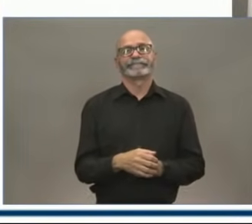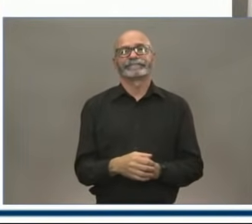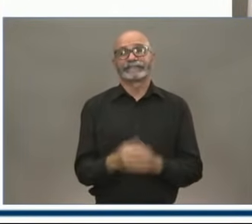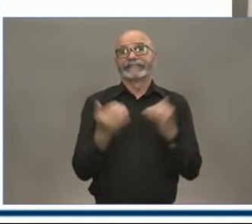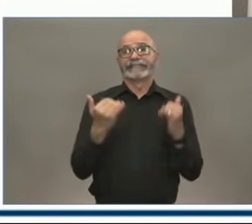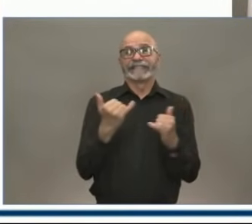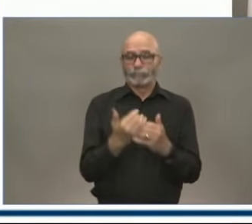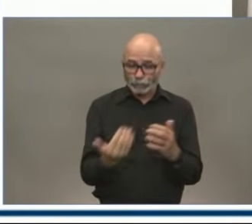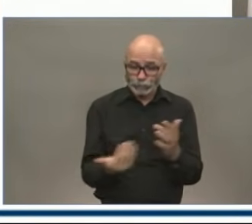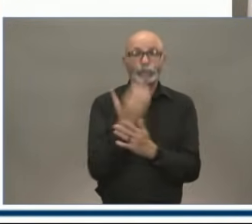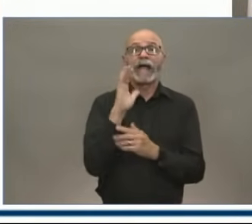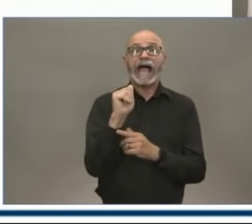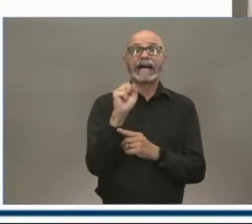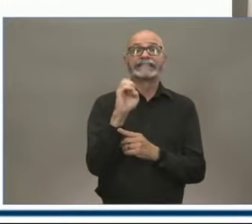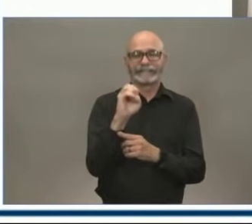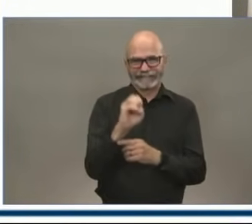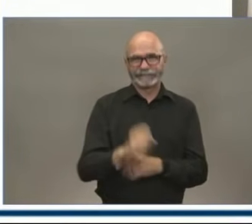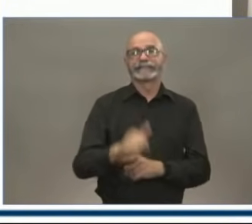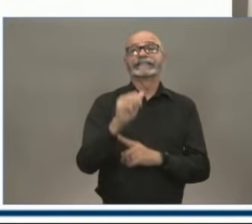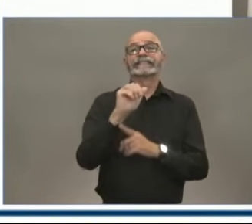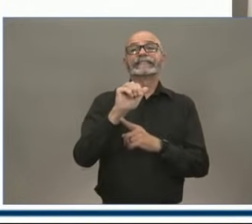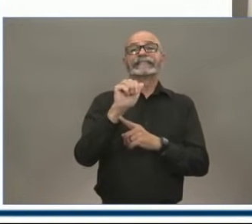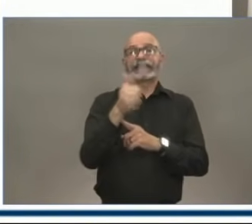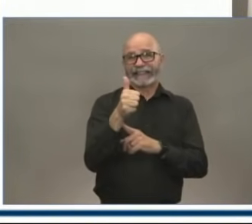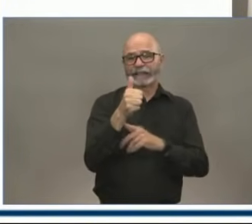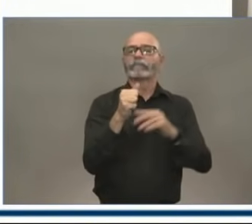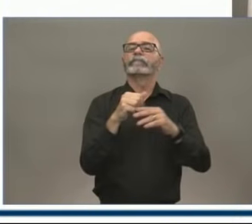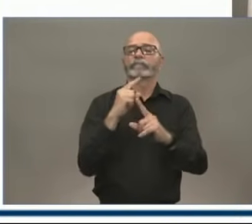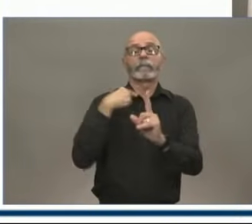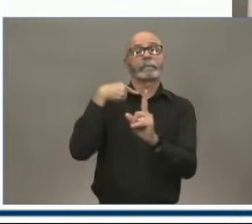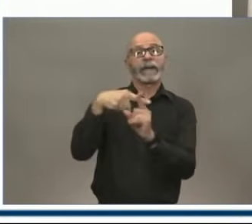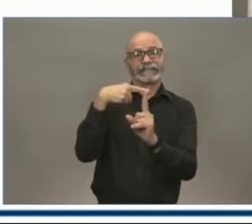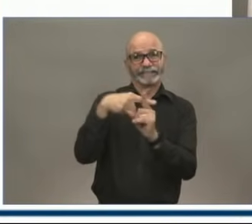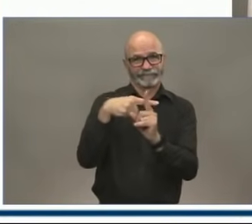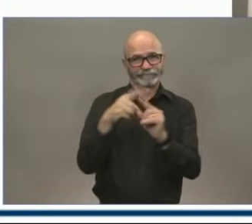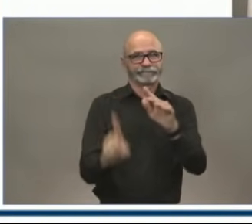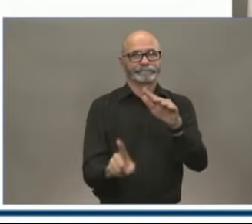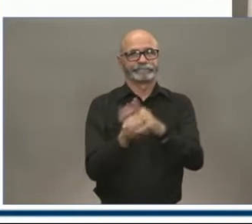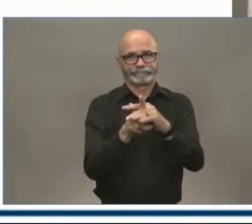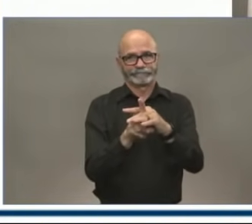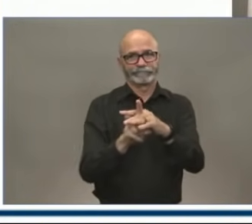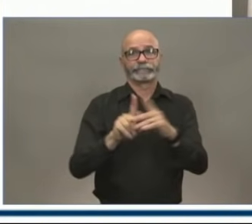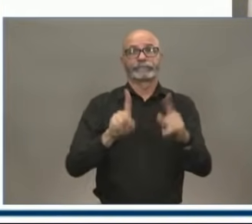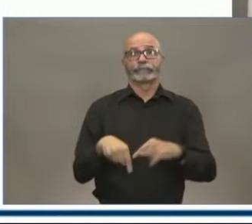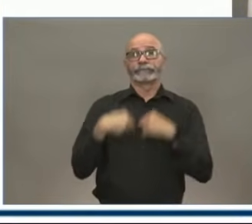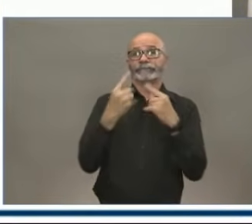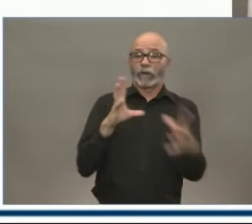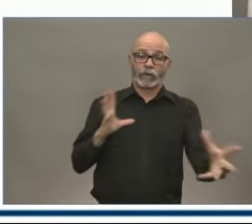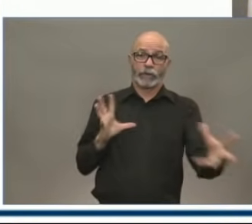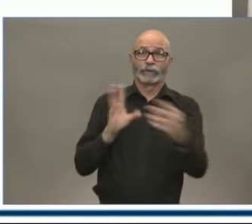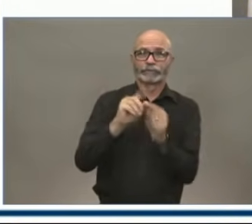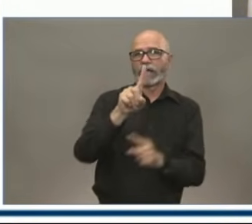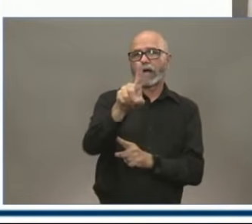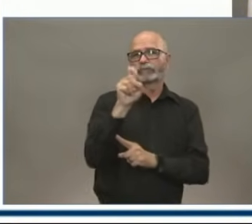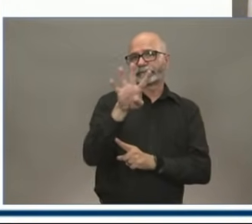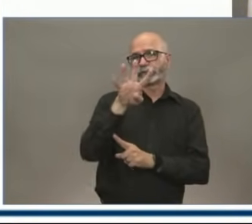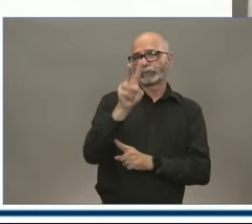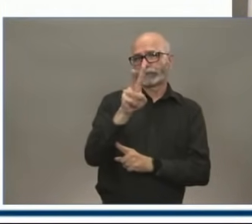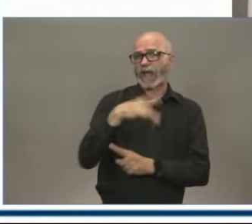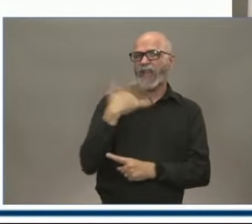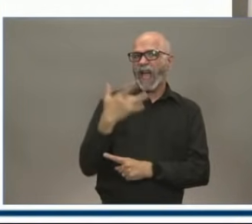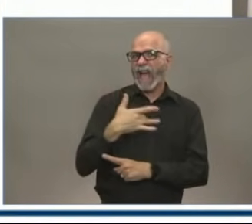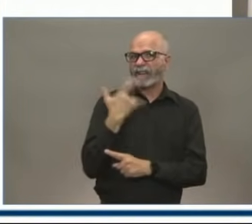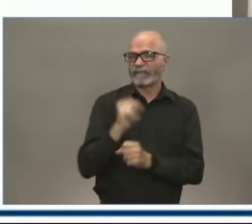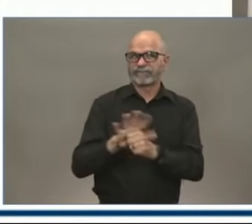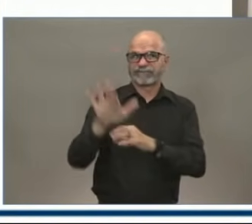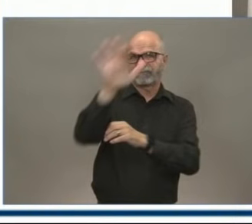of COVID-19, all in the Central Zone. We have 142 active cases today in our province. While the majority